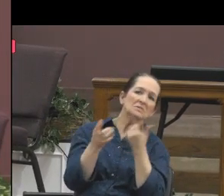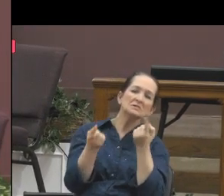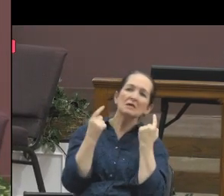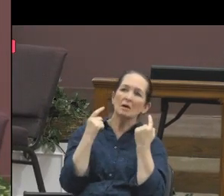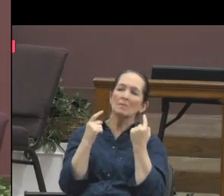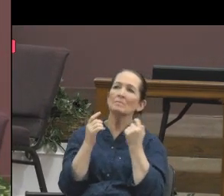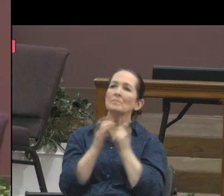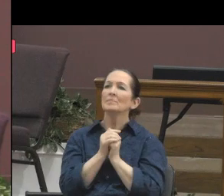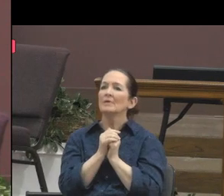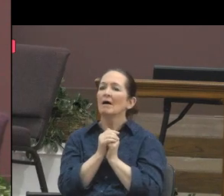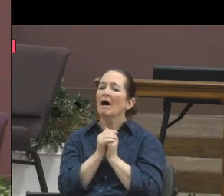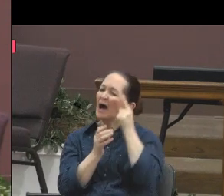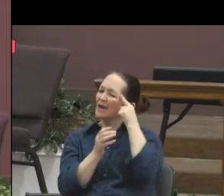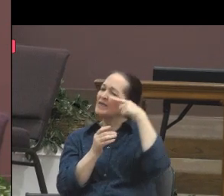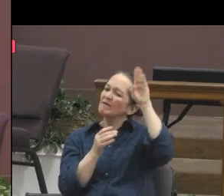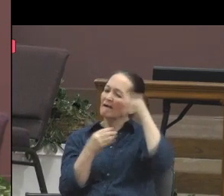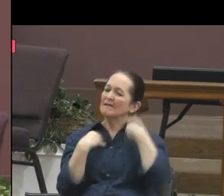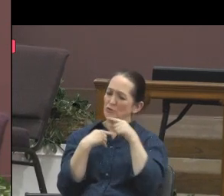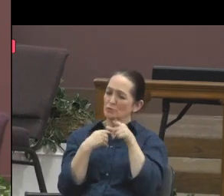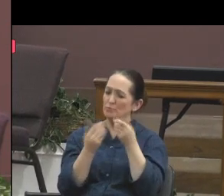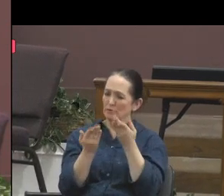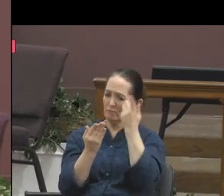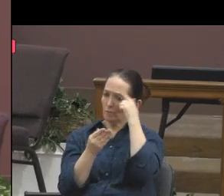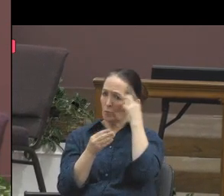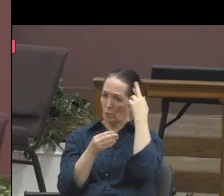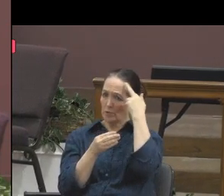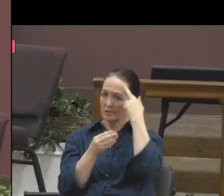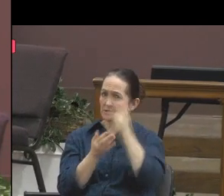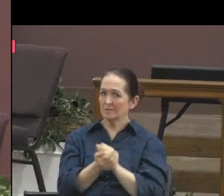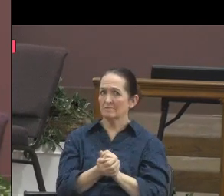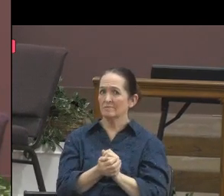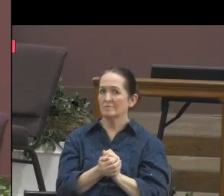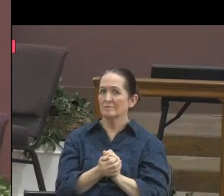I believe God has you here for a reason.